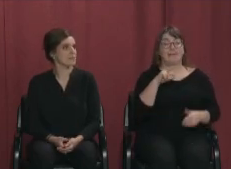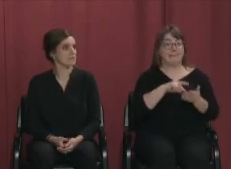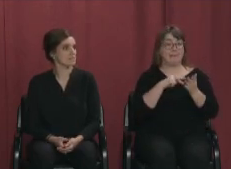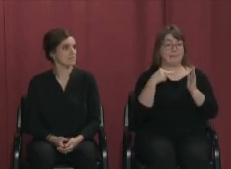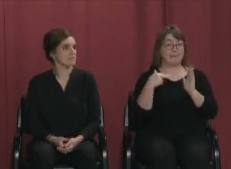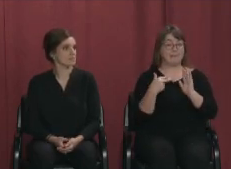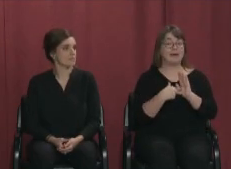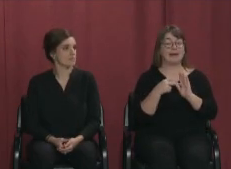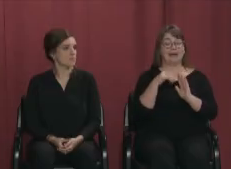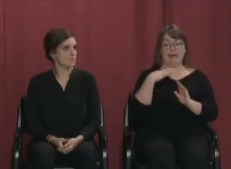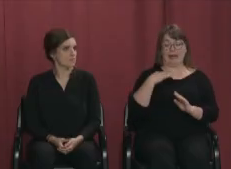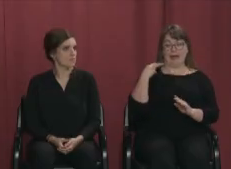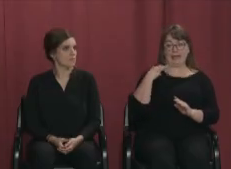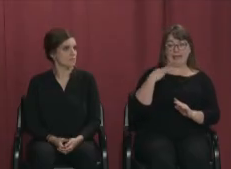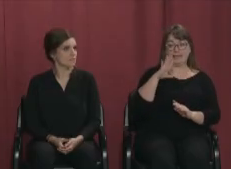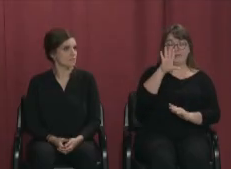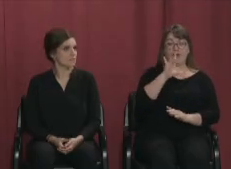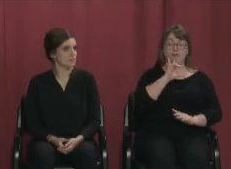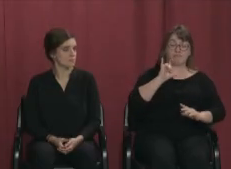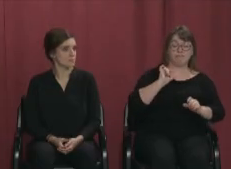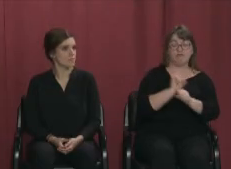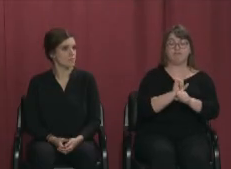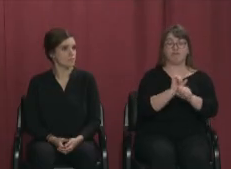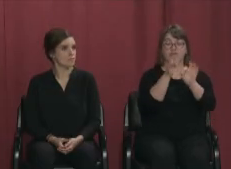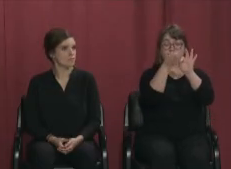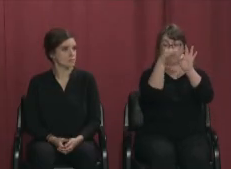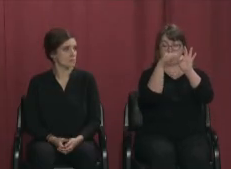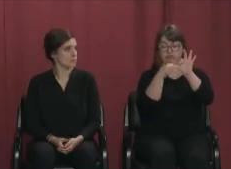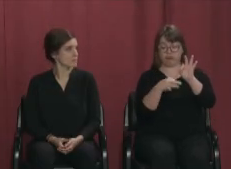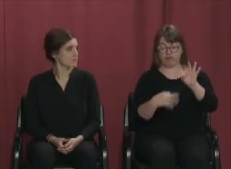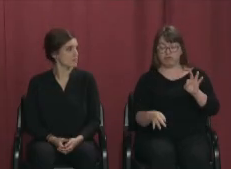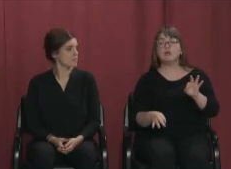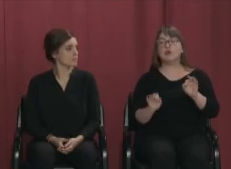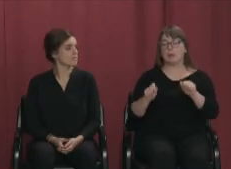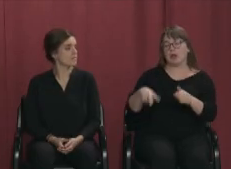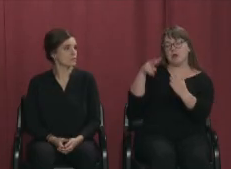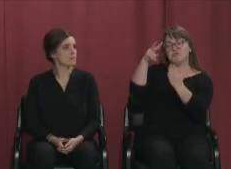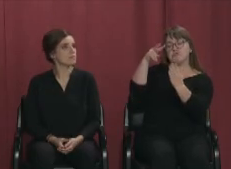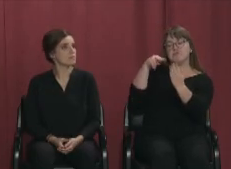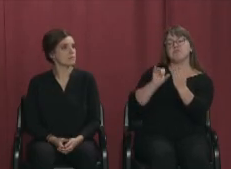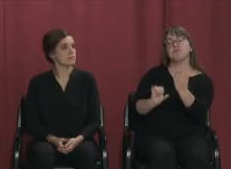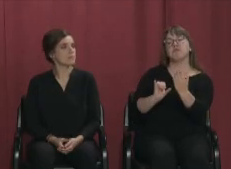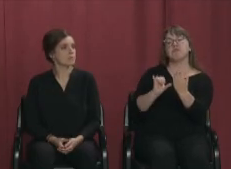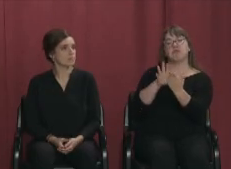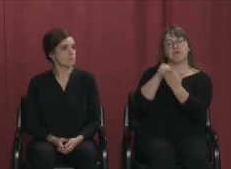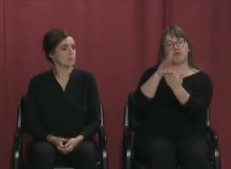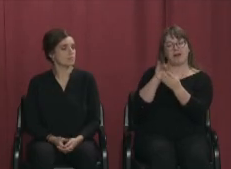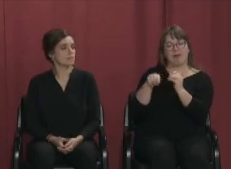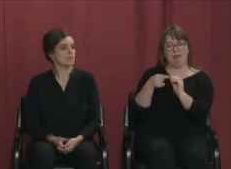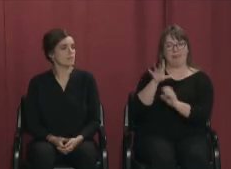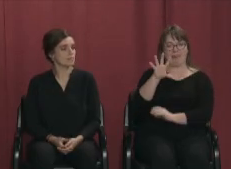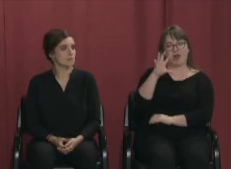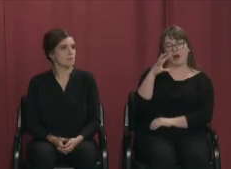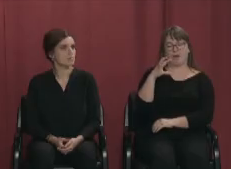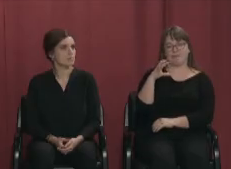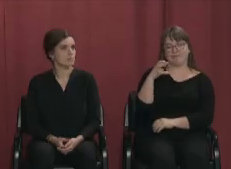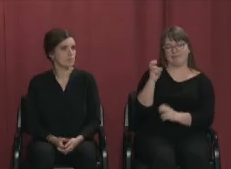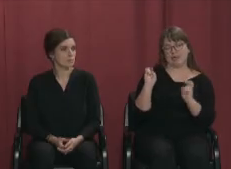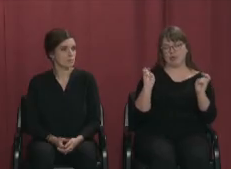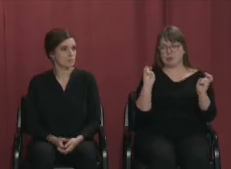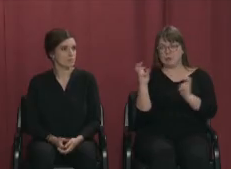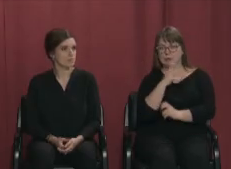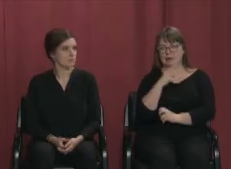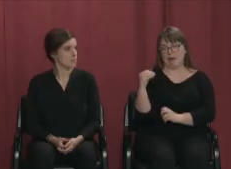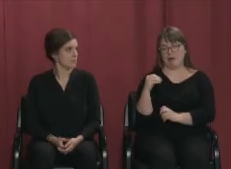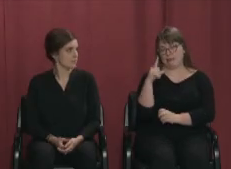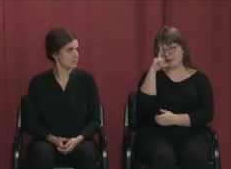candidates' actual words of what they said about an issue or a topic or an idea. So I encourage you to